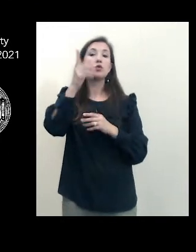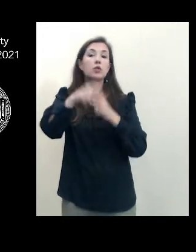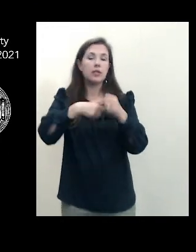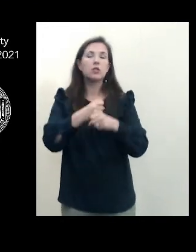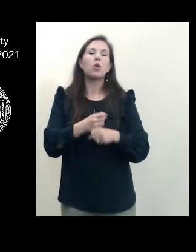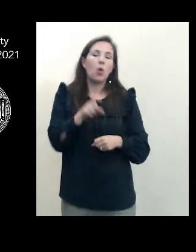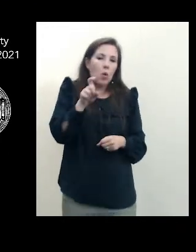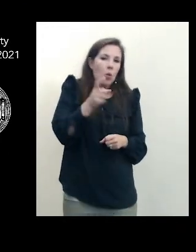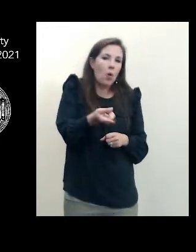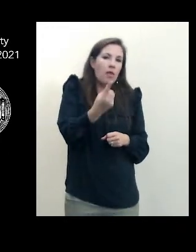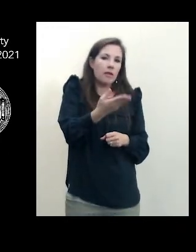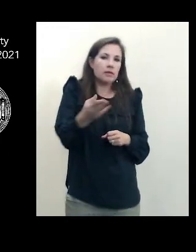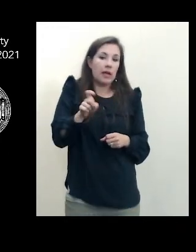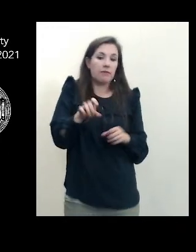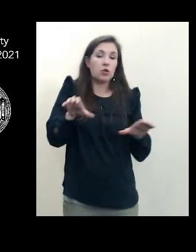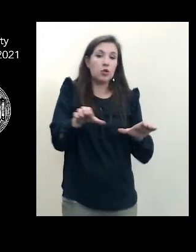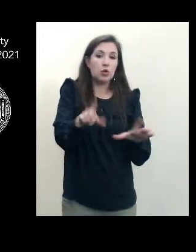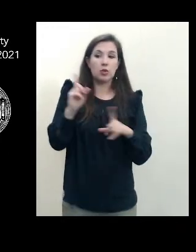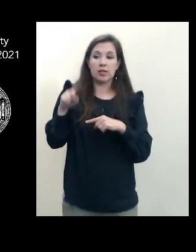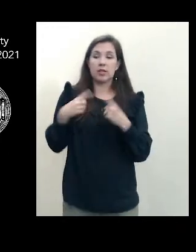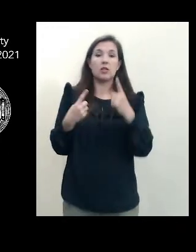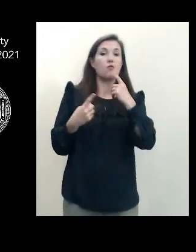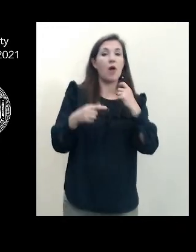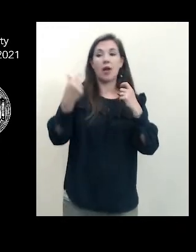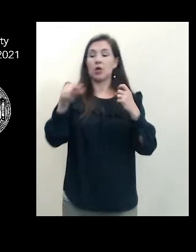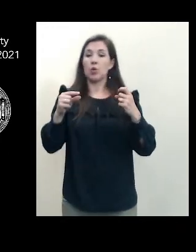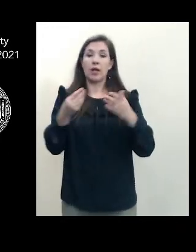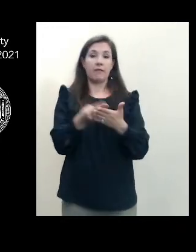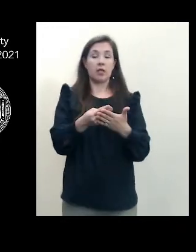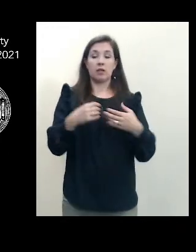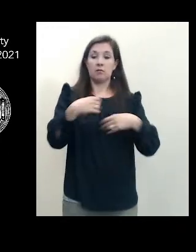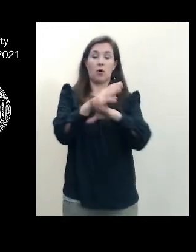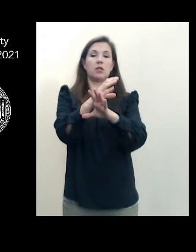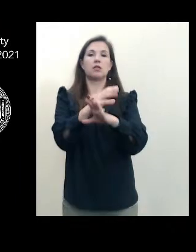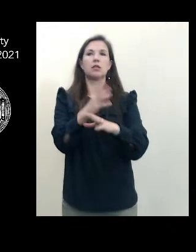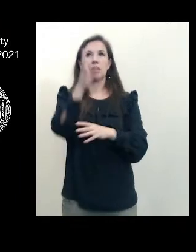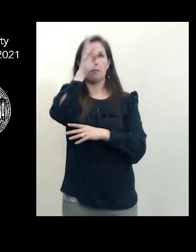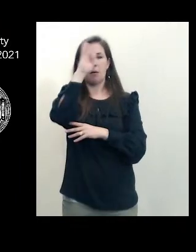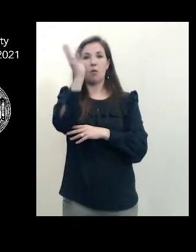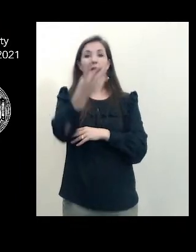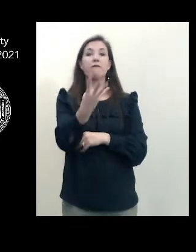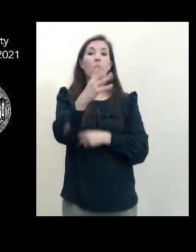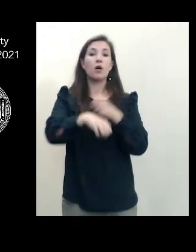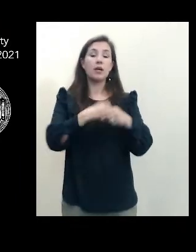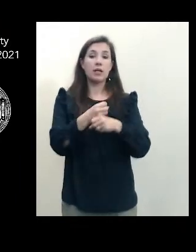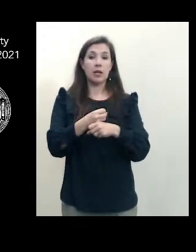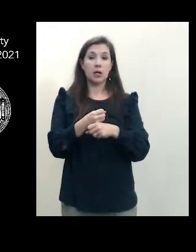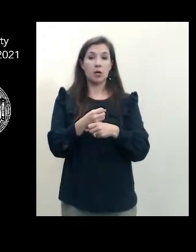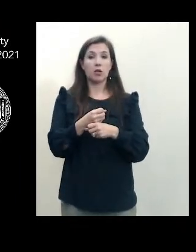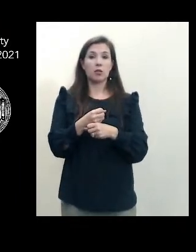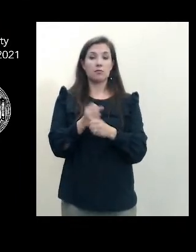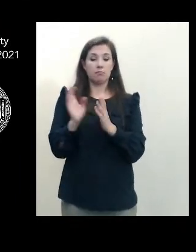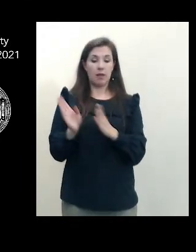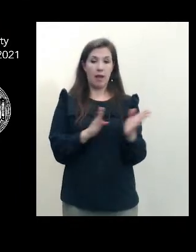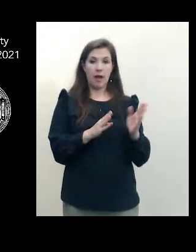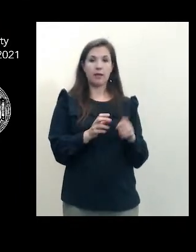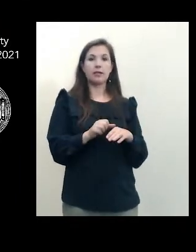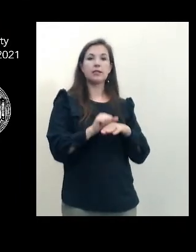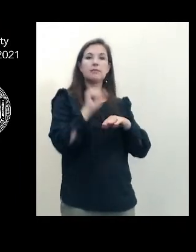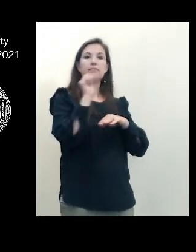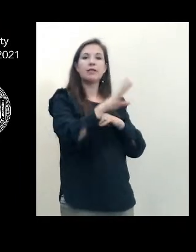to do, ever since the red-green fiscal crisis, is come up with a 4-year plan and submit it to our fiscal authority, which still does